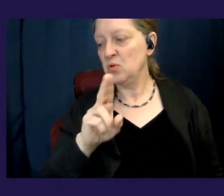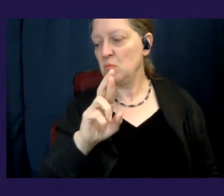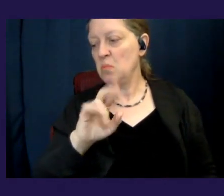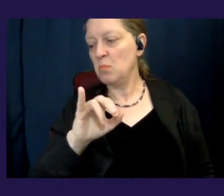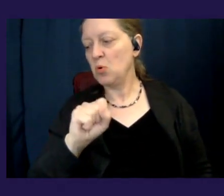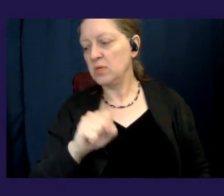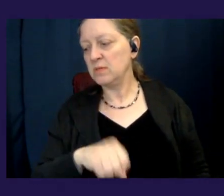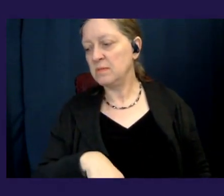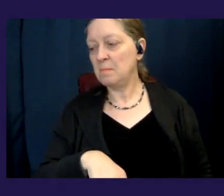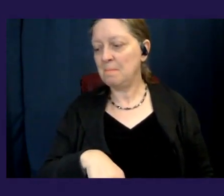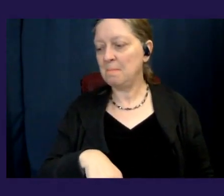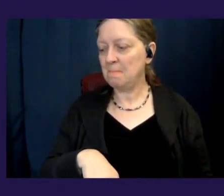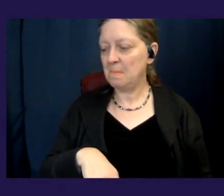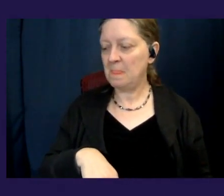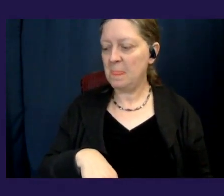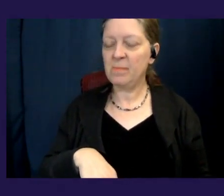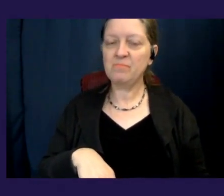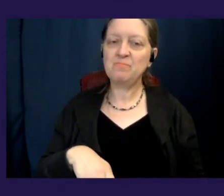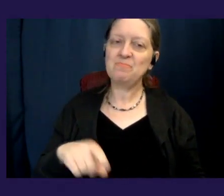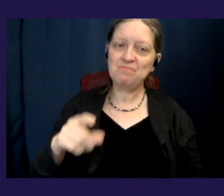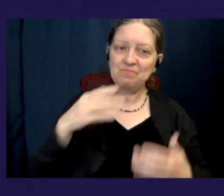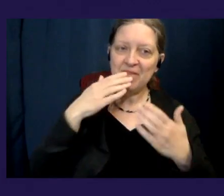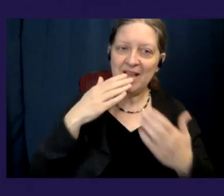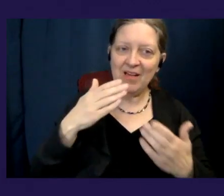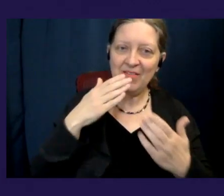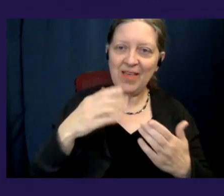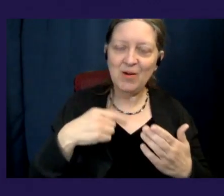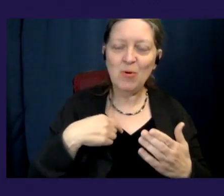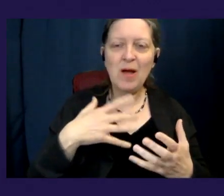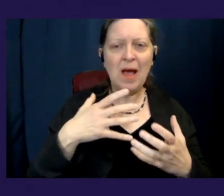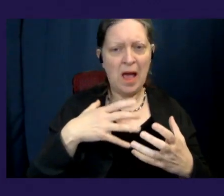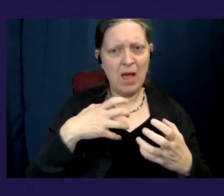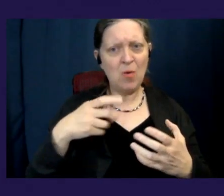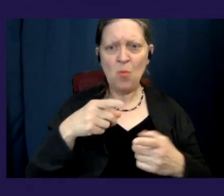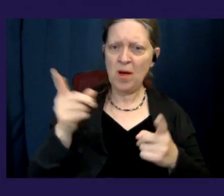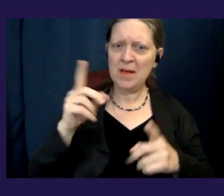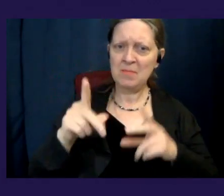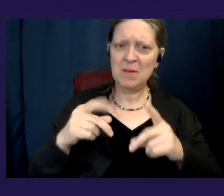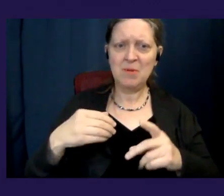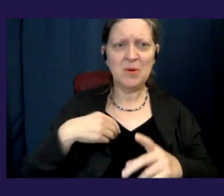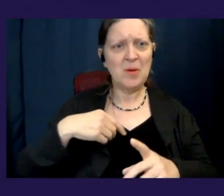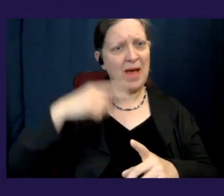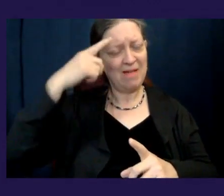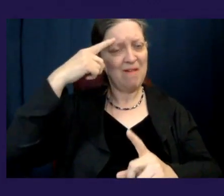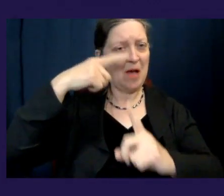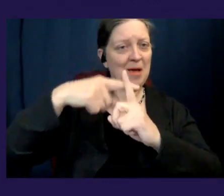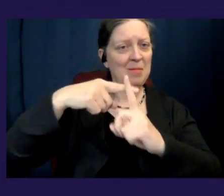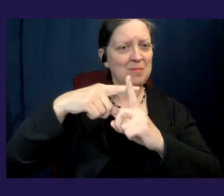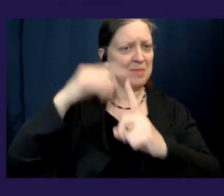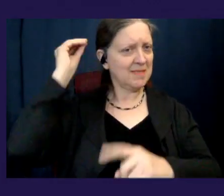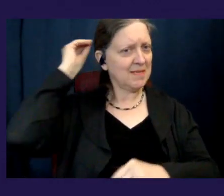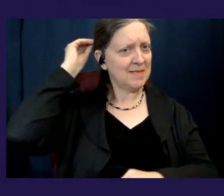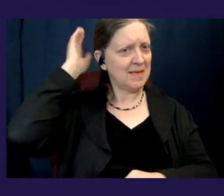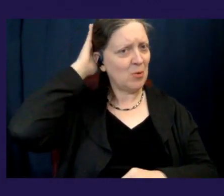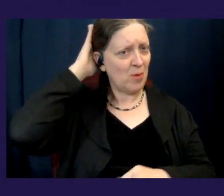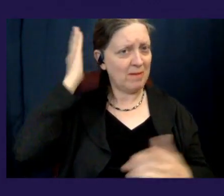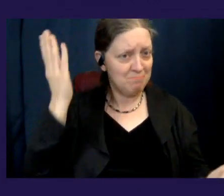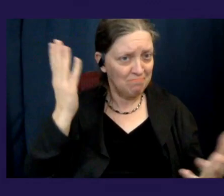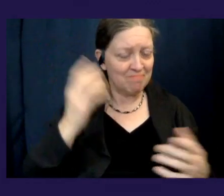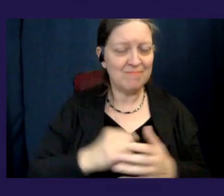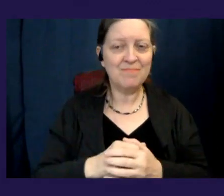Thank you. Well, I want to have an optimistic takeaway on a number of fronts. I think, first of all, we've never had